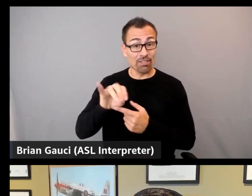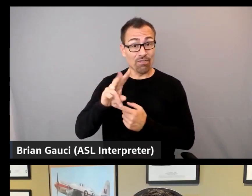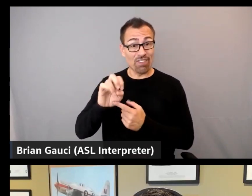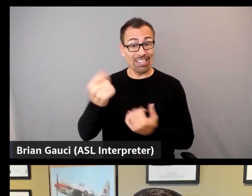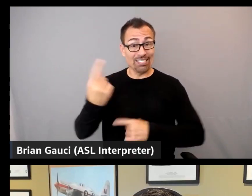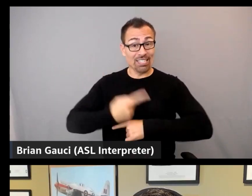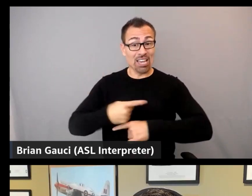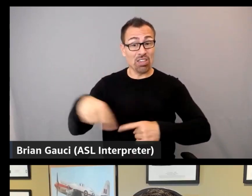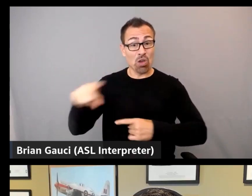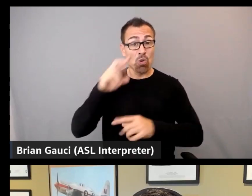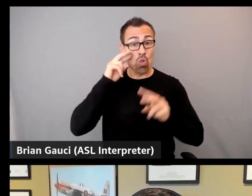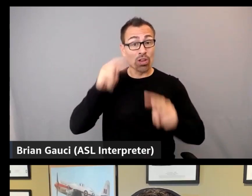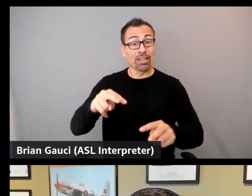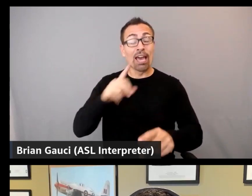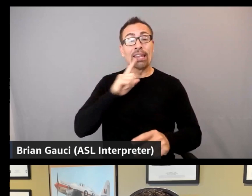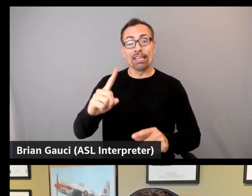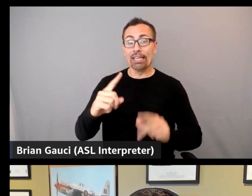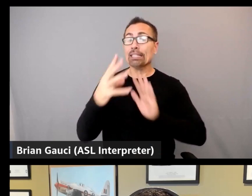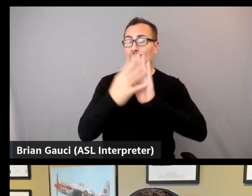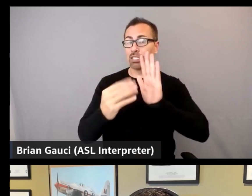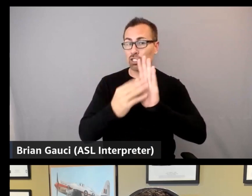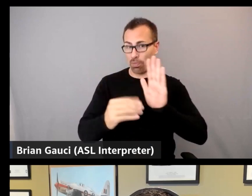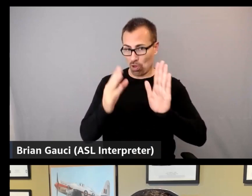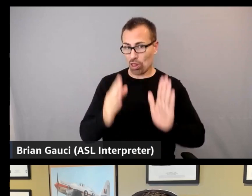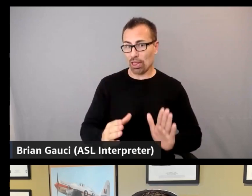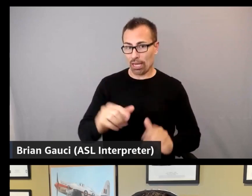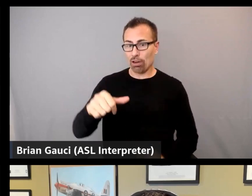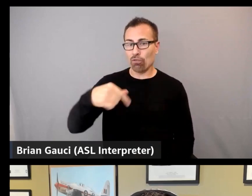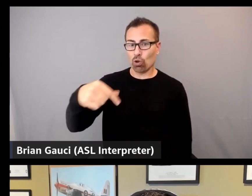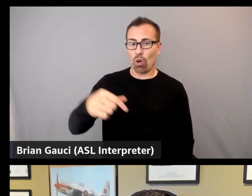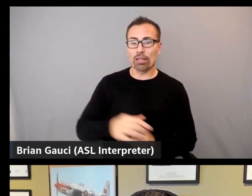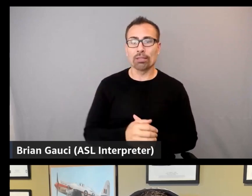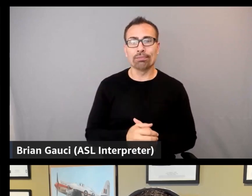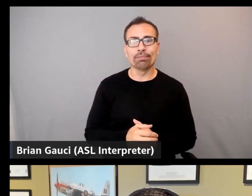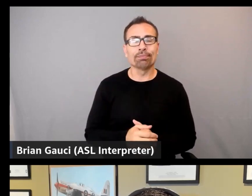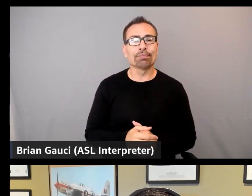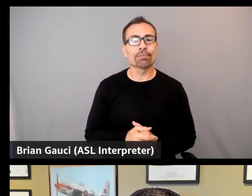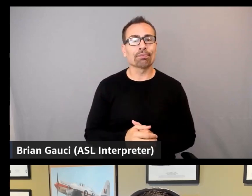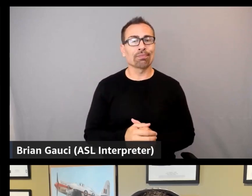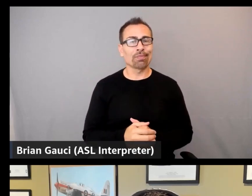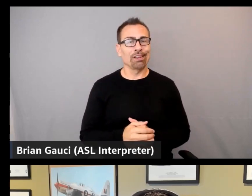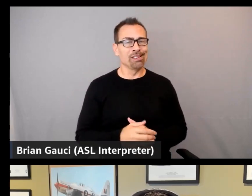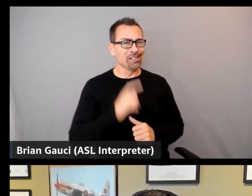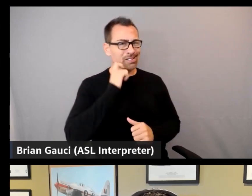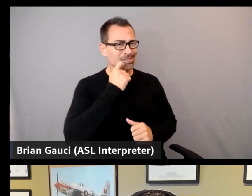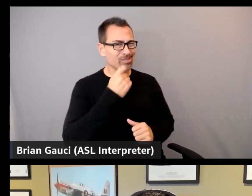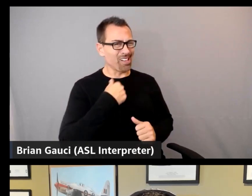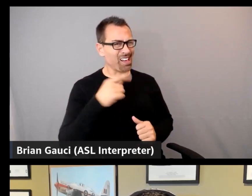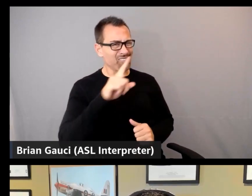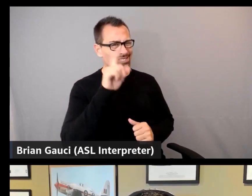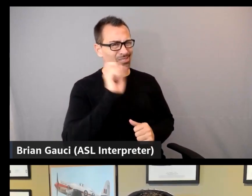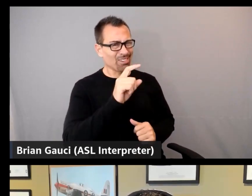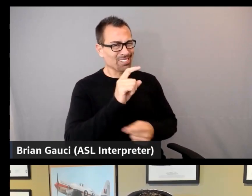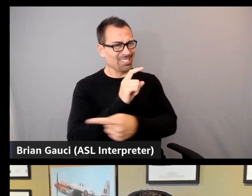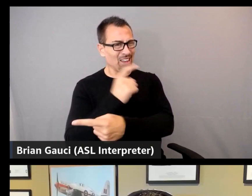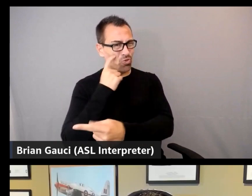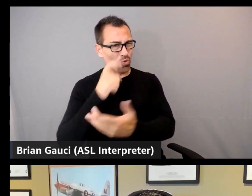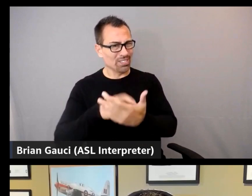Cool. So I think we've got a couple of questions in the chat that I want to try and hit before we keep going with this